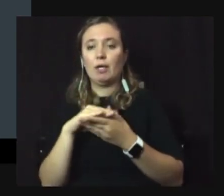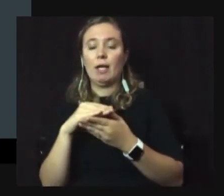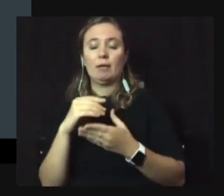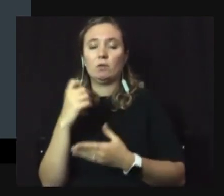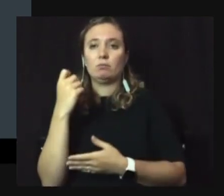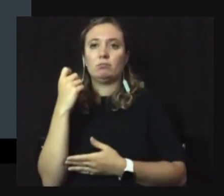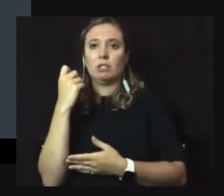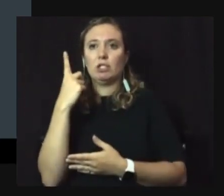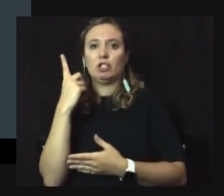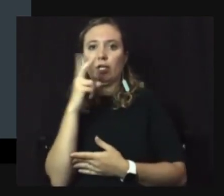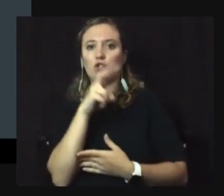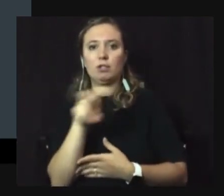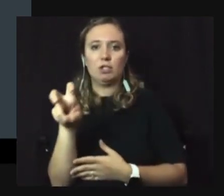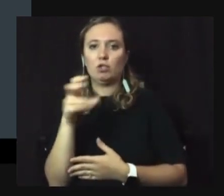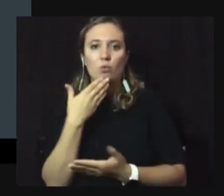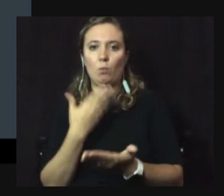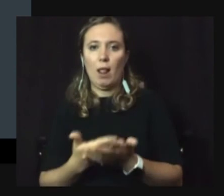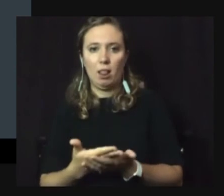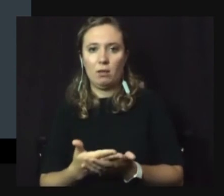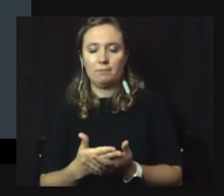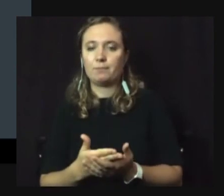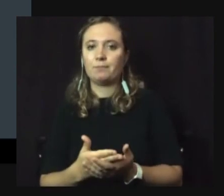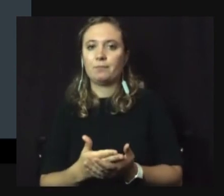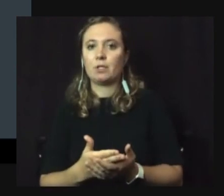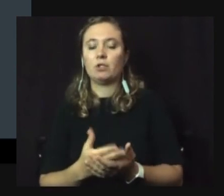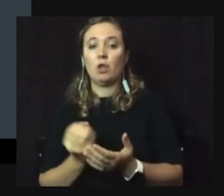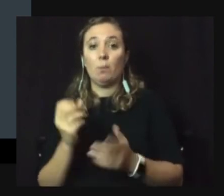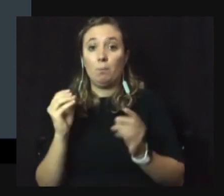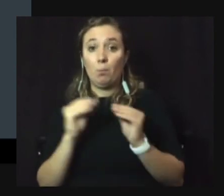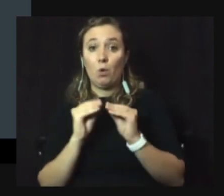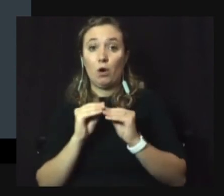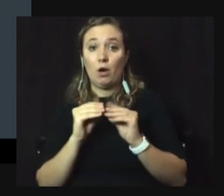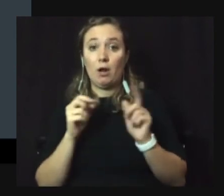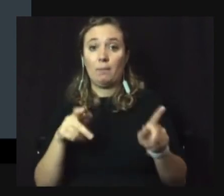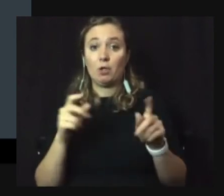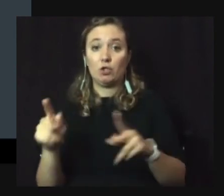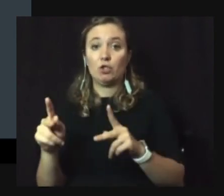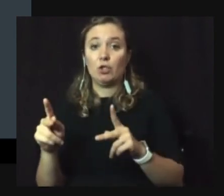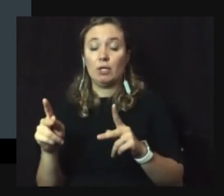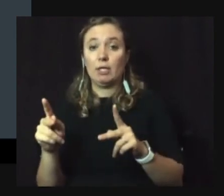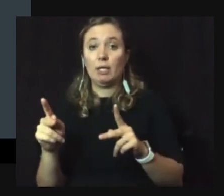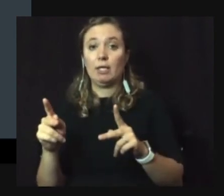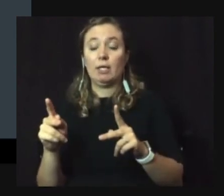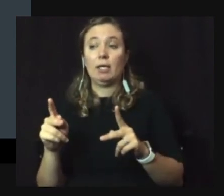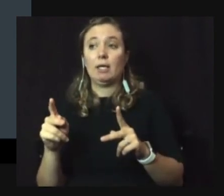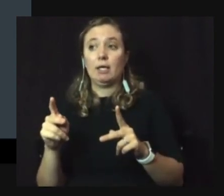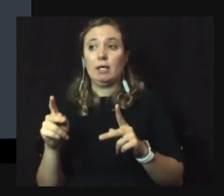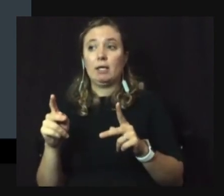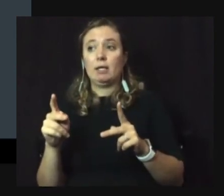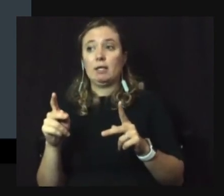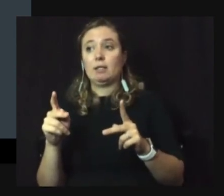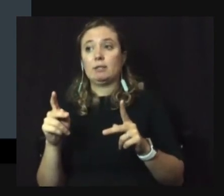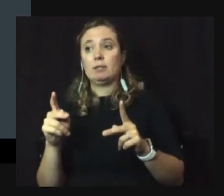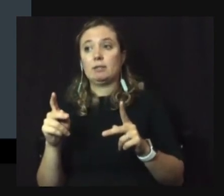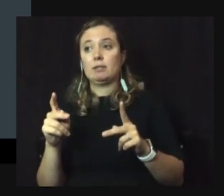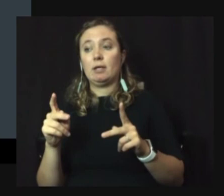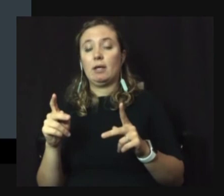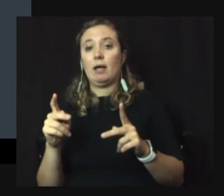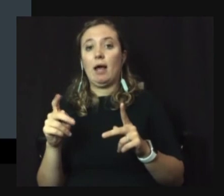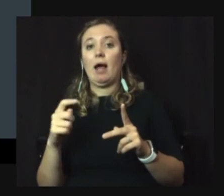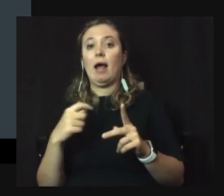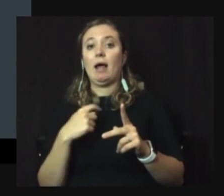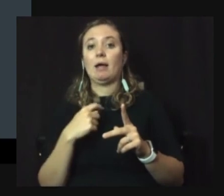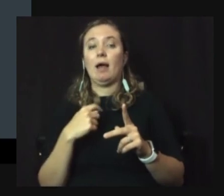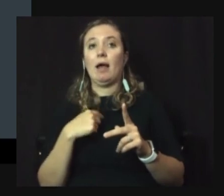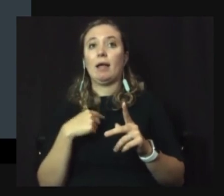interoception. And so the more opportunities I understand, I have to give myself a beginning, a middle, and an end